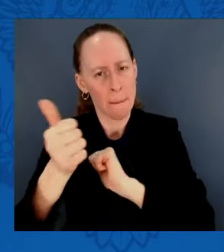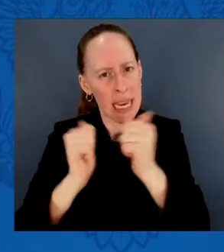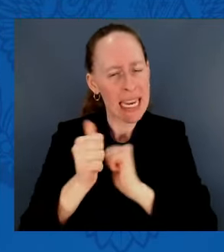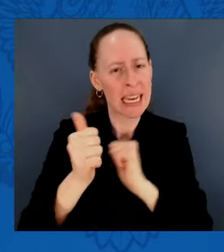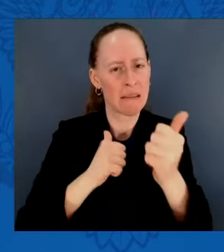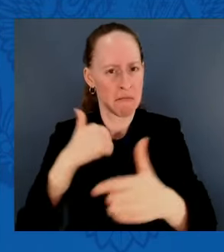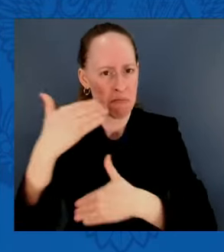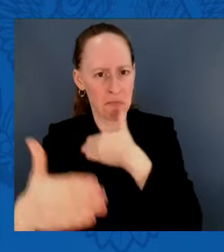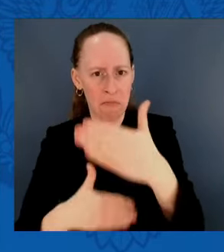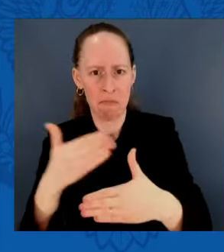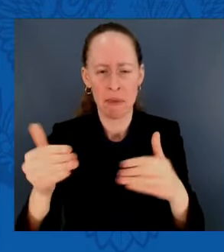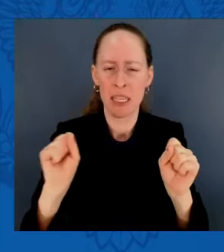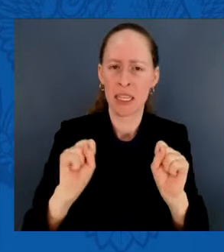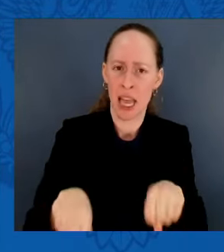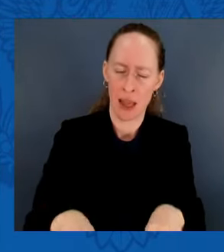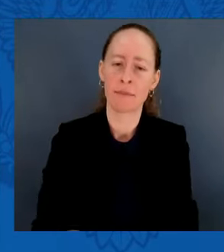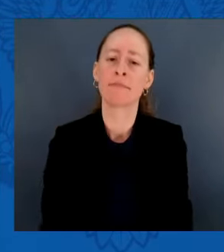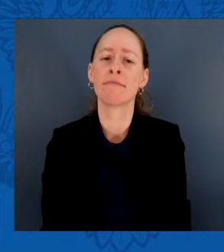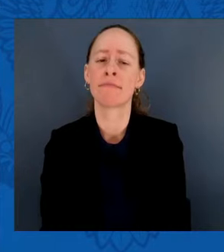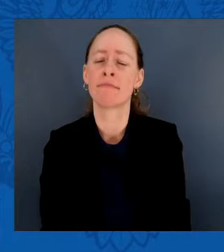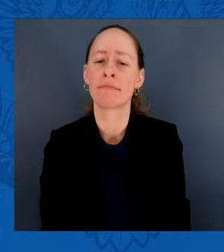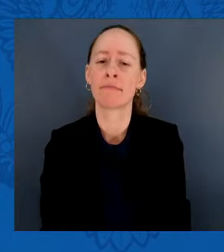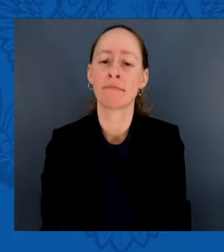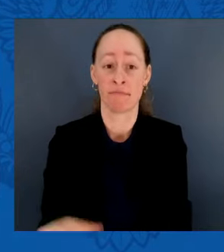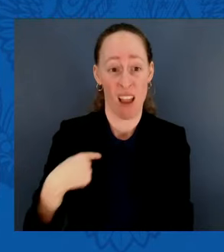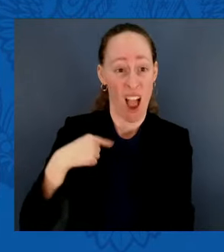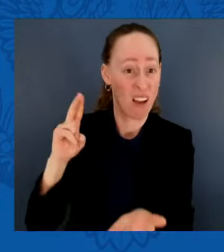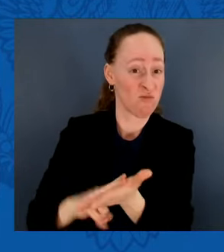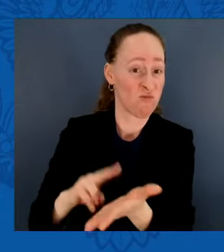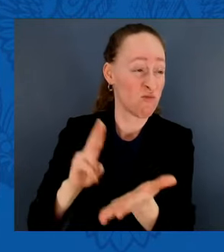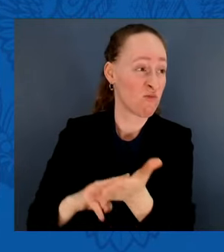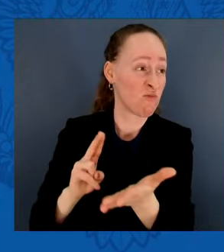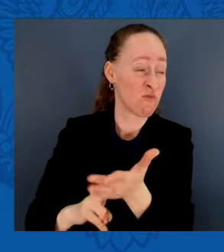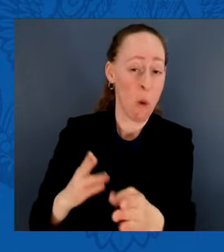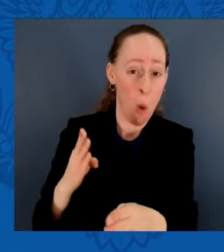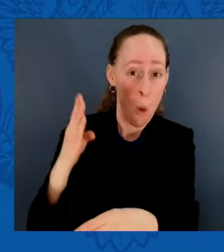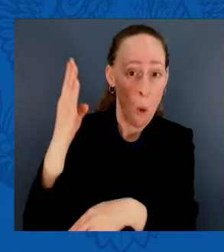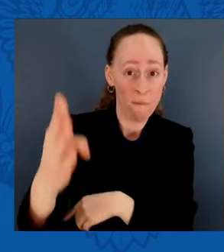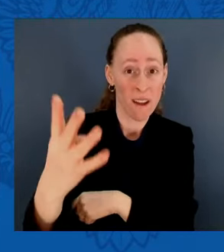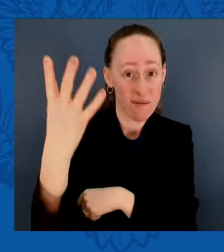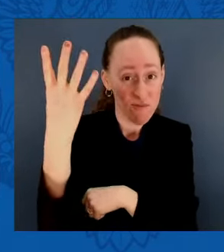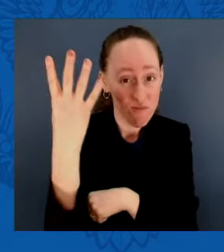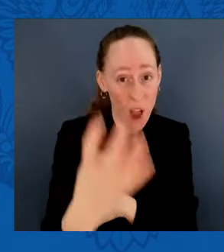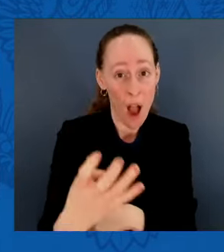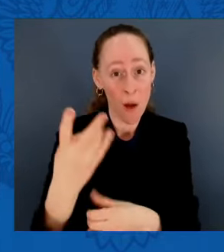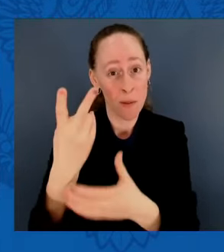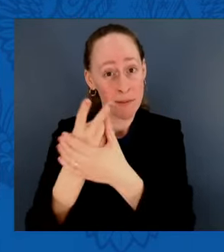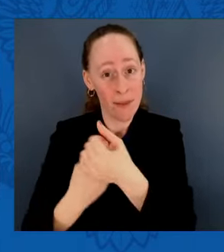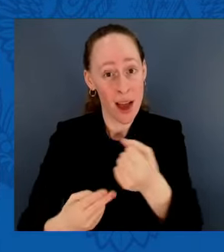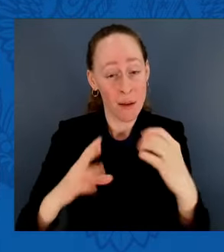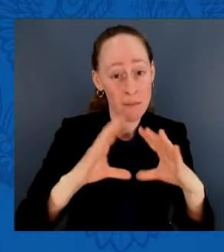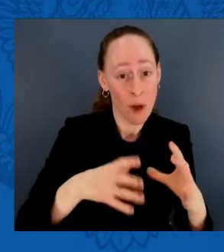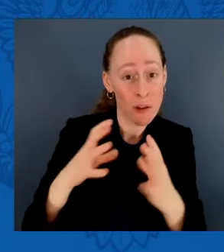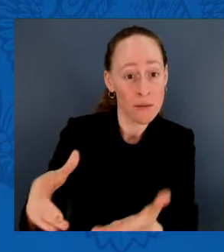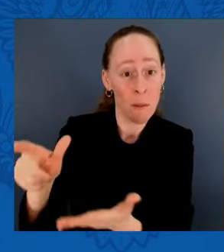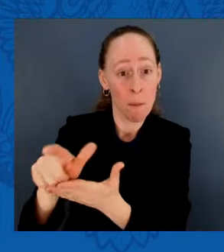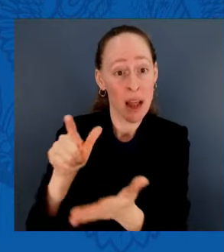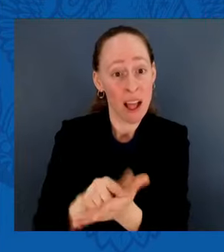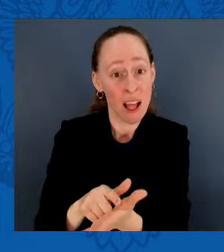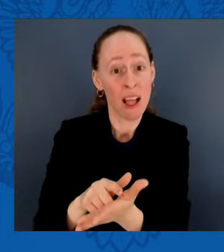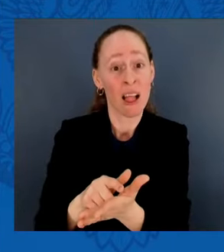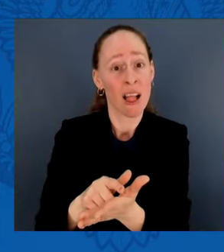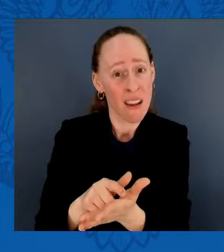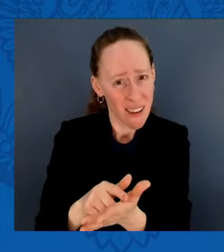400 bipartisan bills. But there's more to pass my unity agenda. Strengthen penalties on